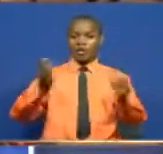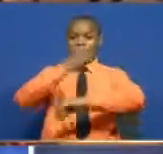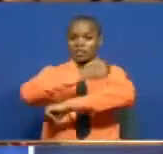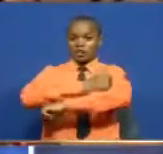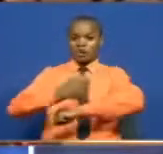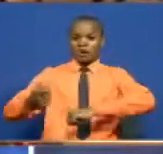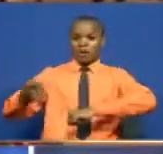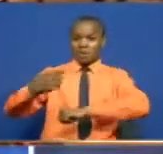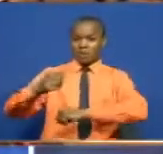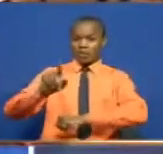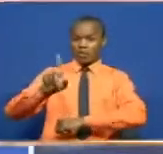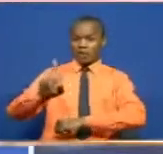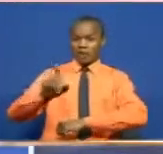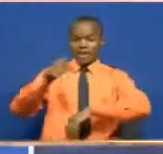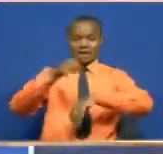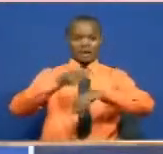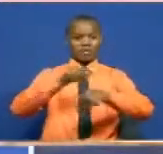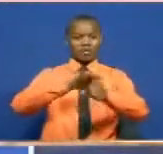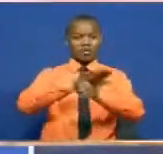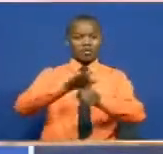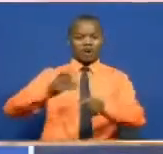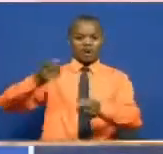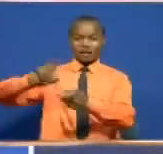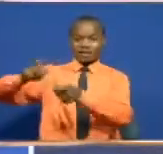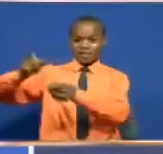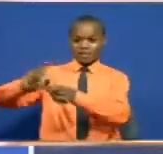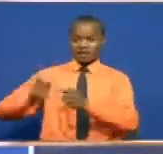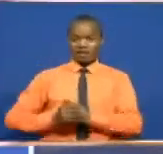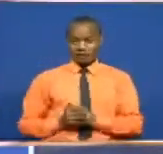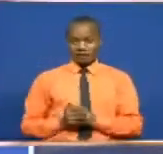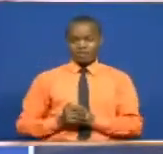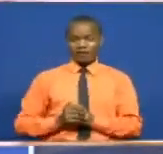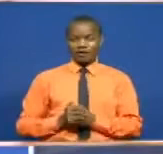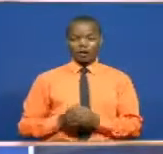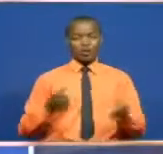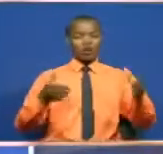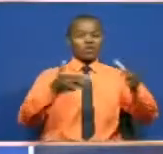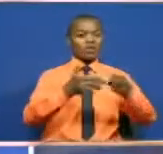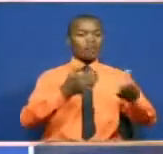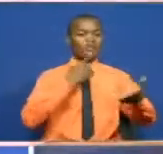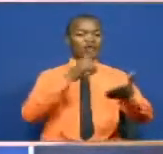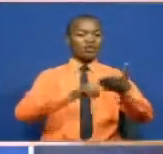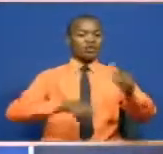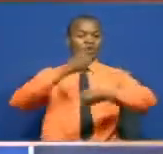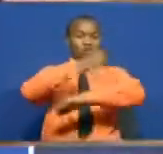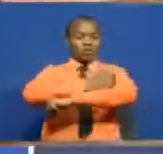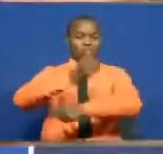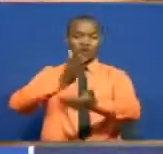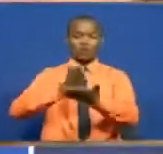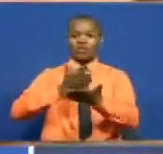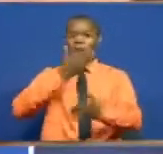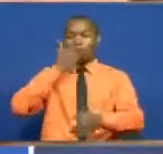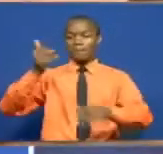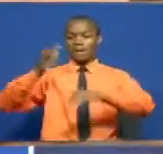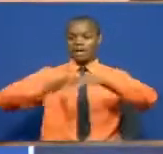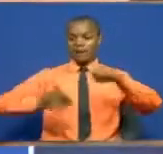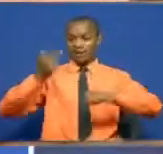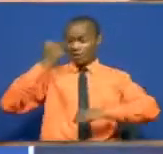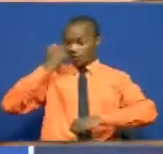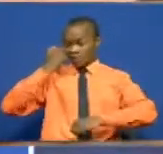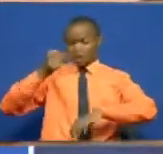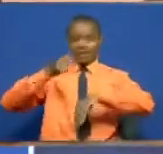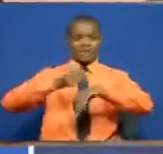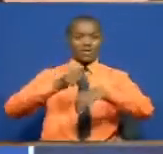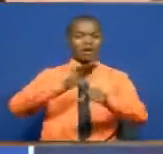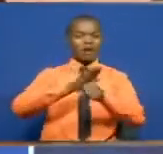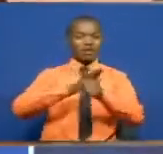2021, despite the rising cases of COVID-19. The association argued that schools are safer than homes, even as tens of students